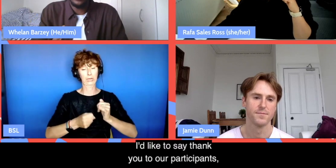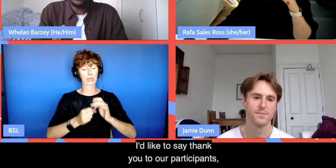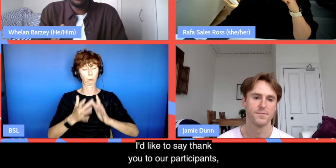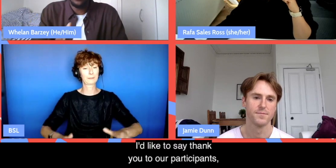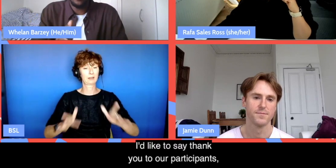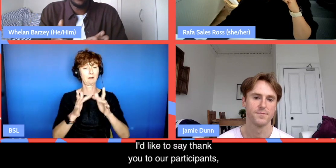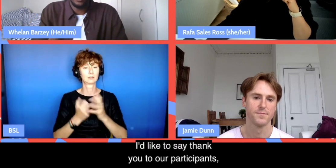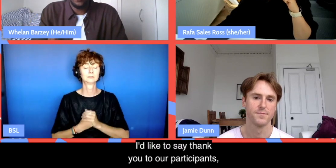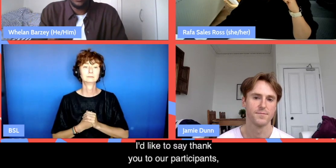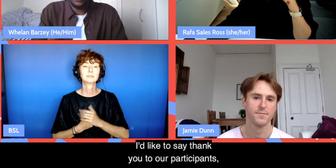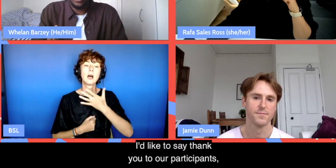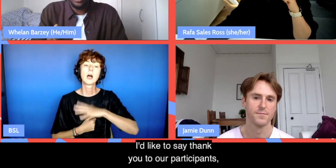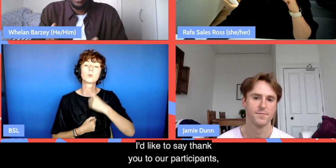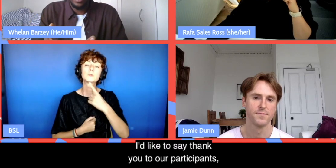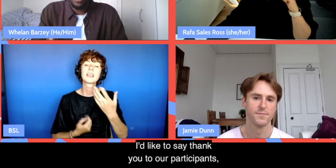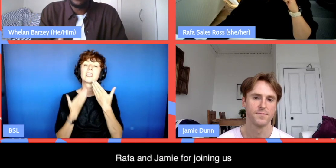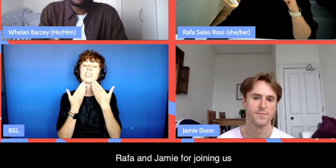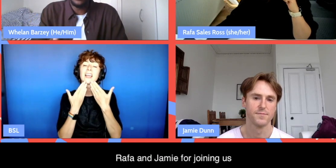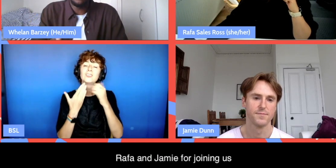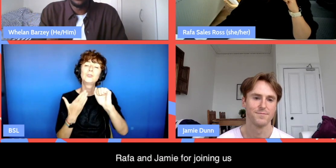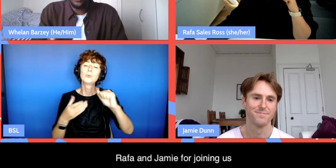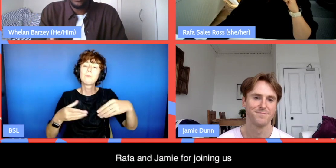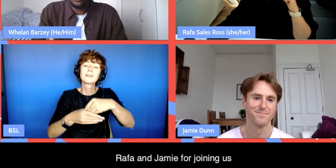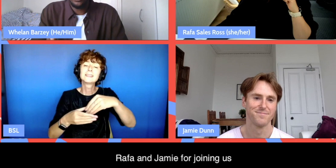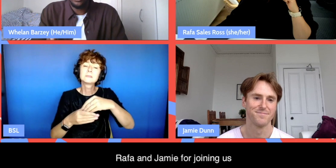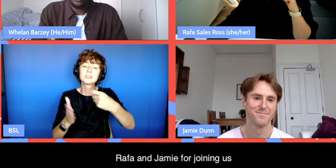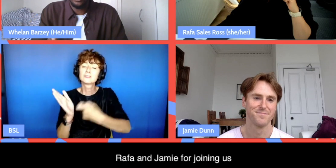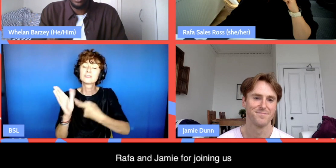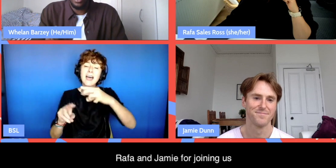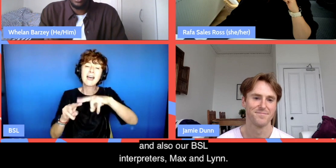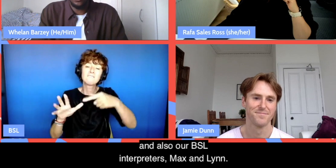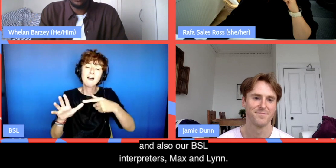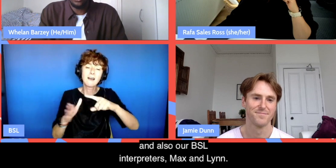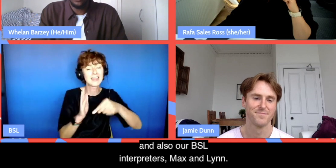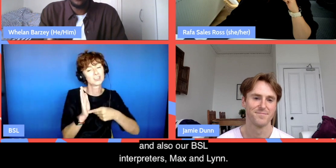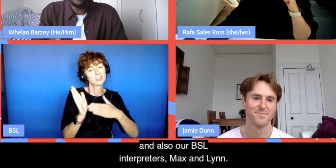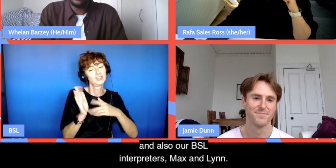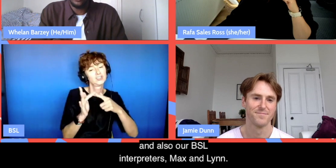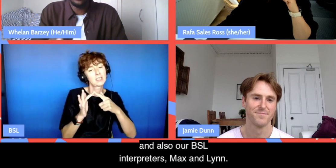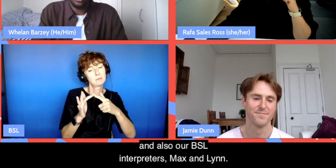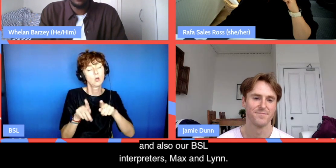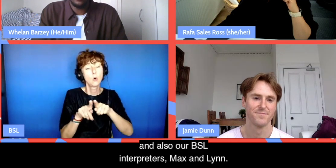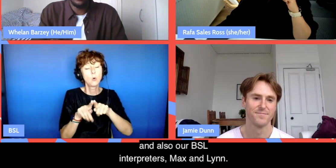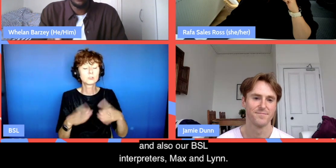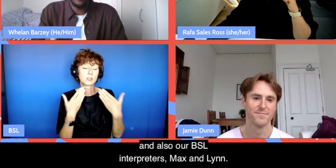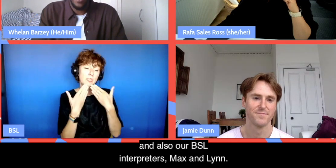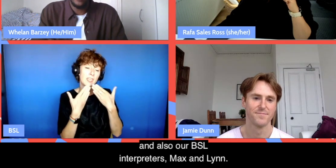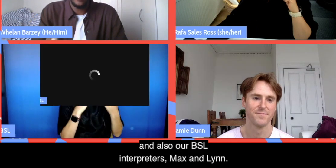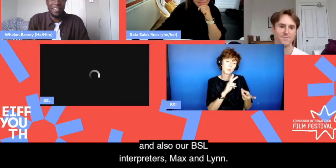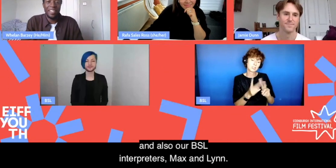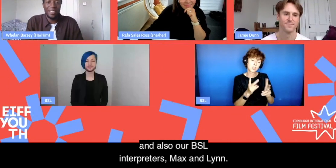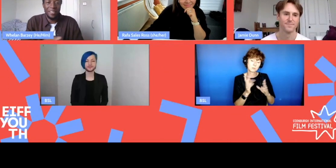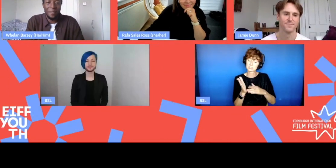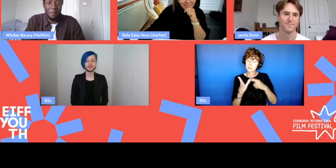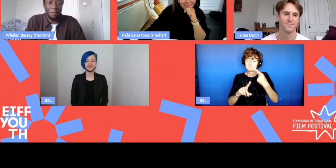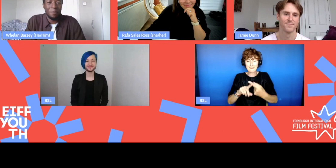say thank you to our participants, Rafa and Jamie, for joining us, and also our BSL interpreters, Max